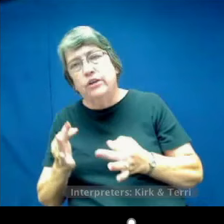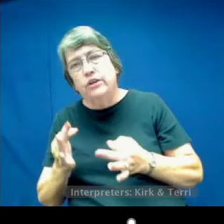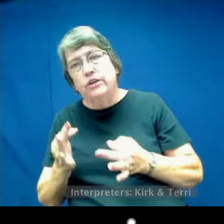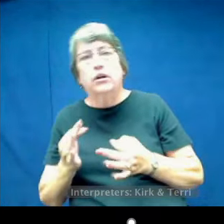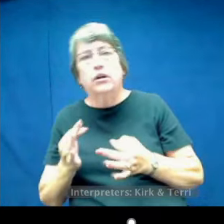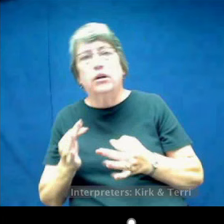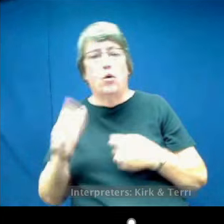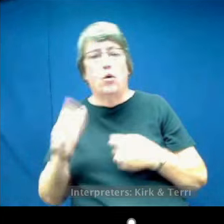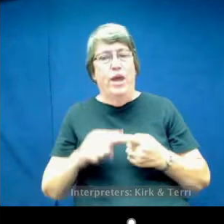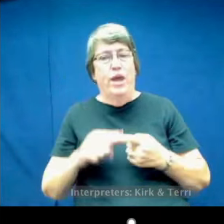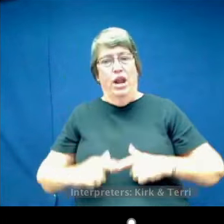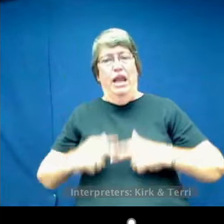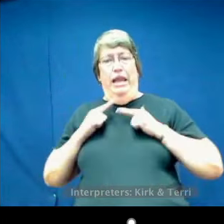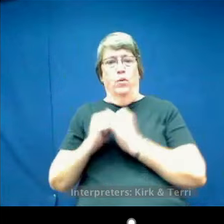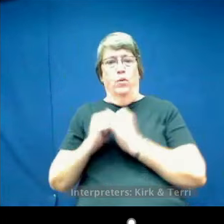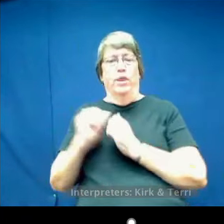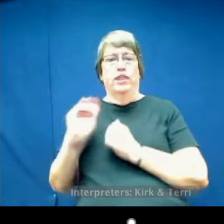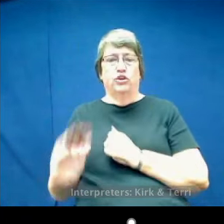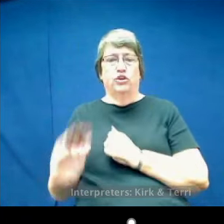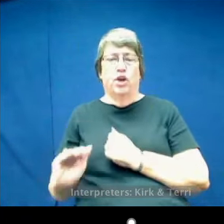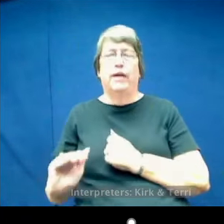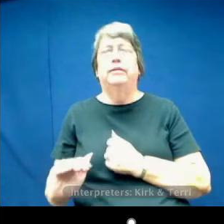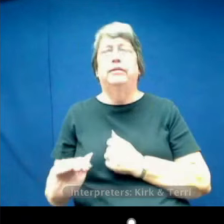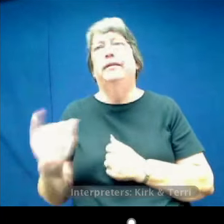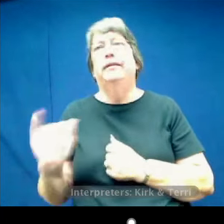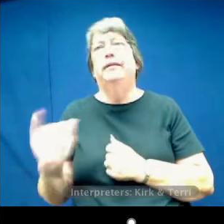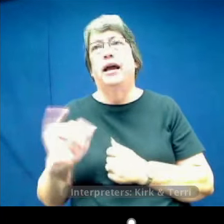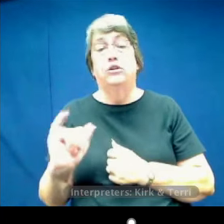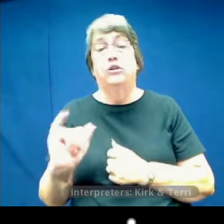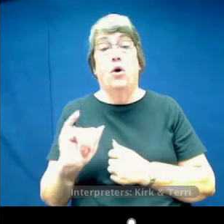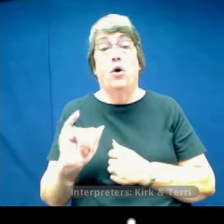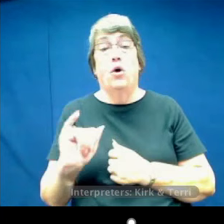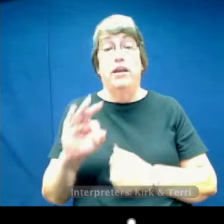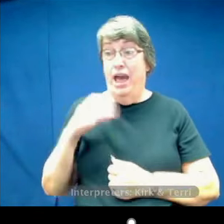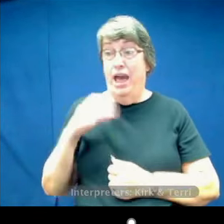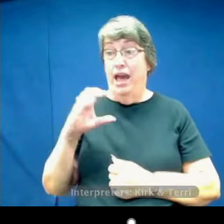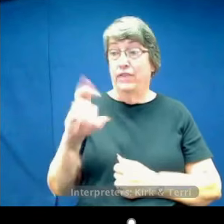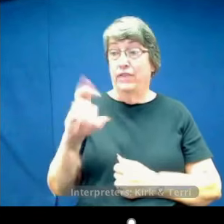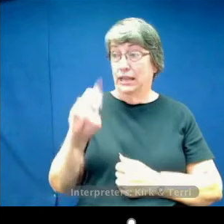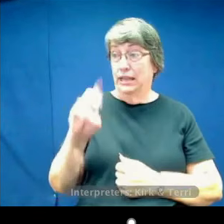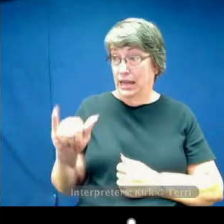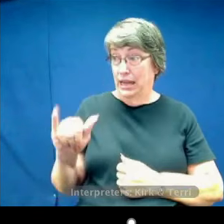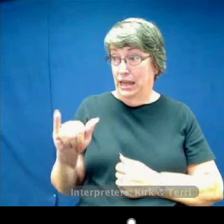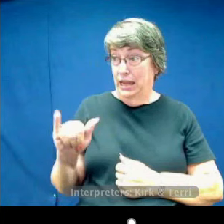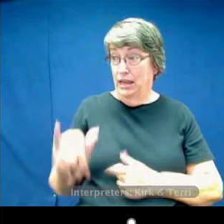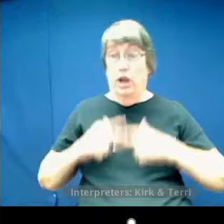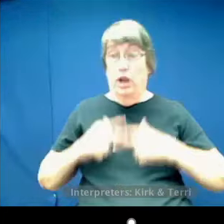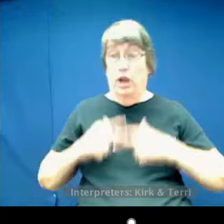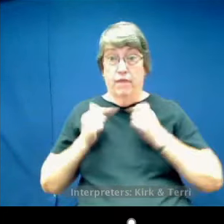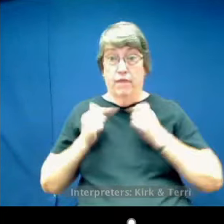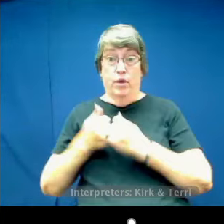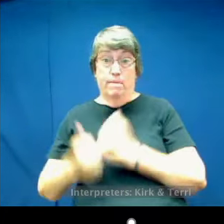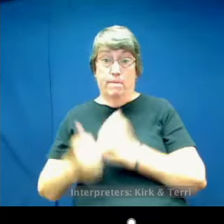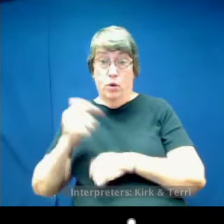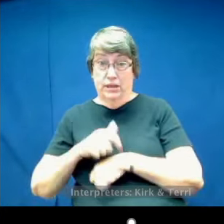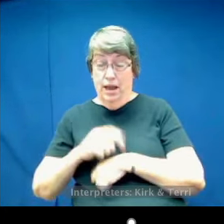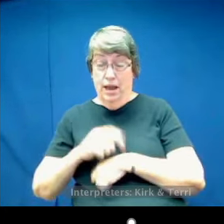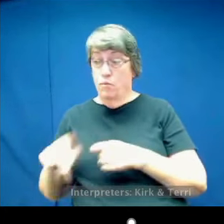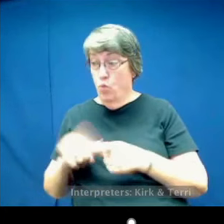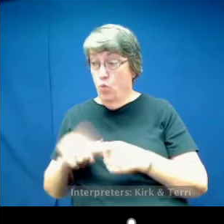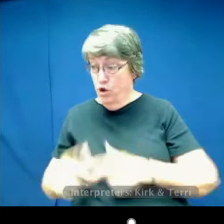parent. So there's the custodial parent, who the child might live with most of the time, and when the child's in their